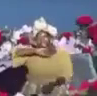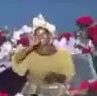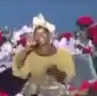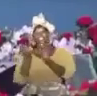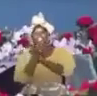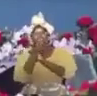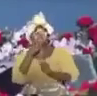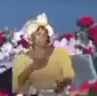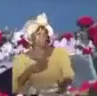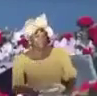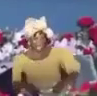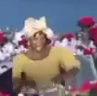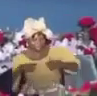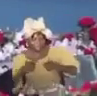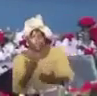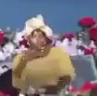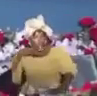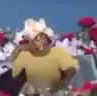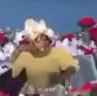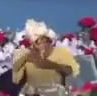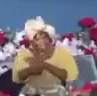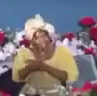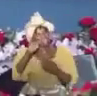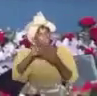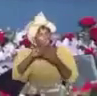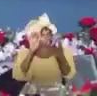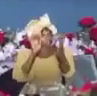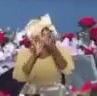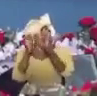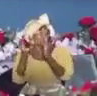possibilities when I run to Jesus.